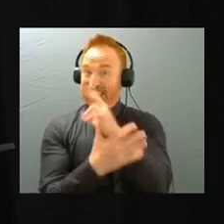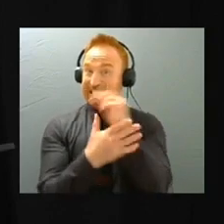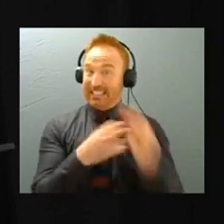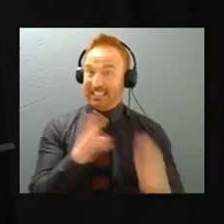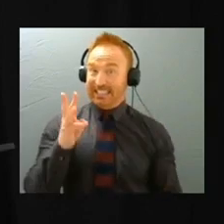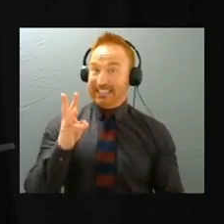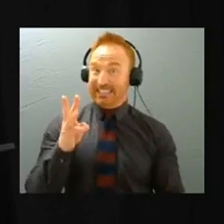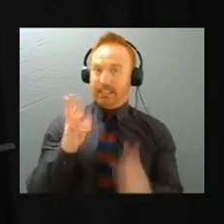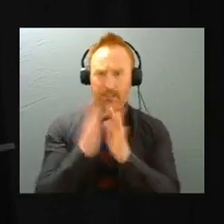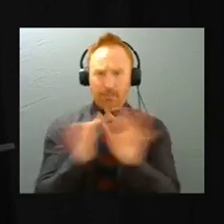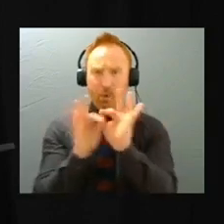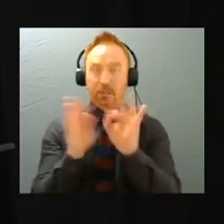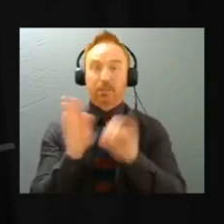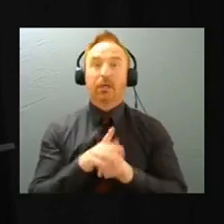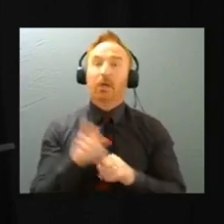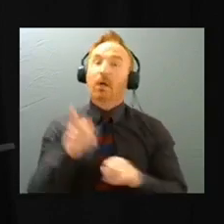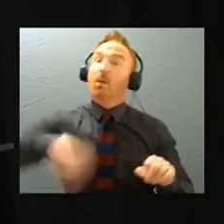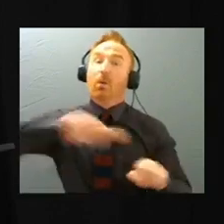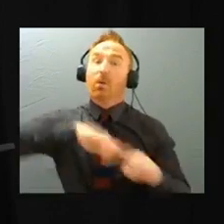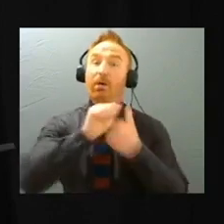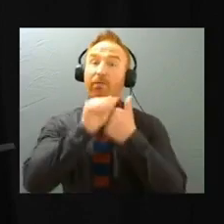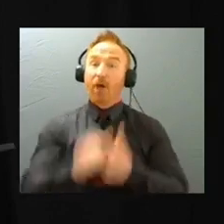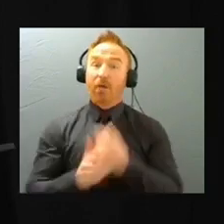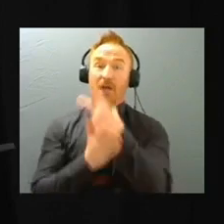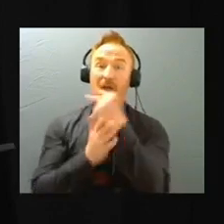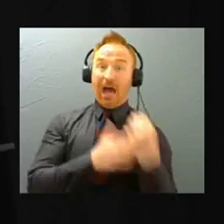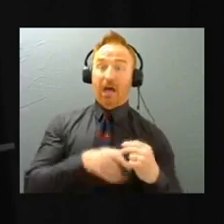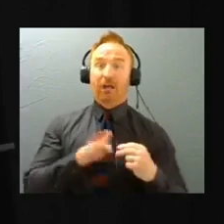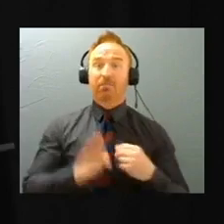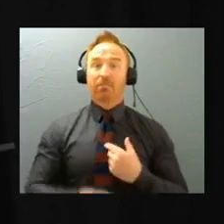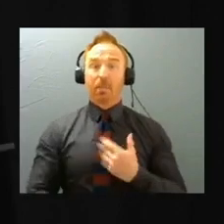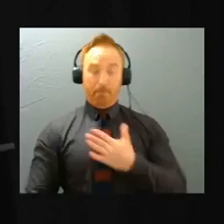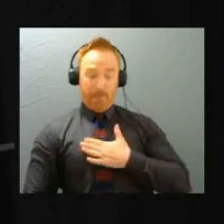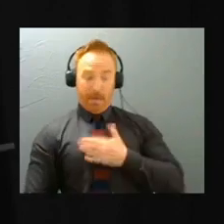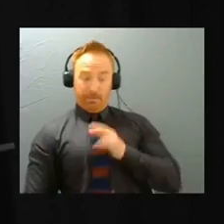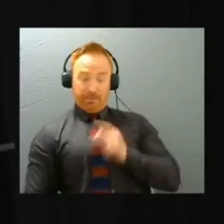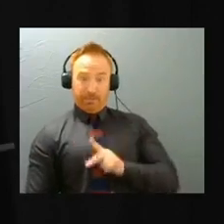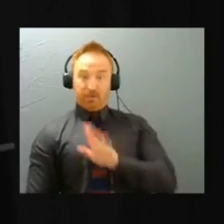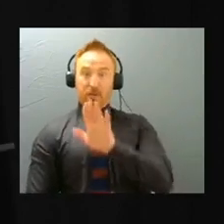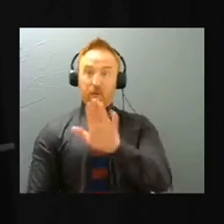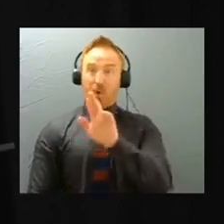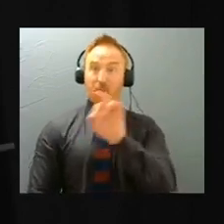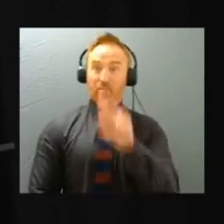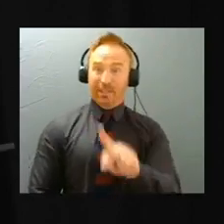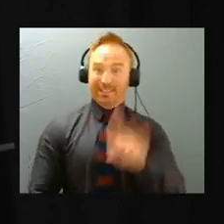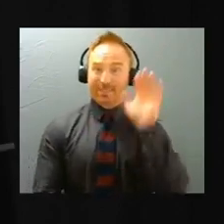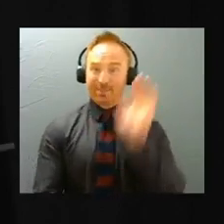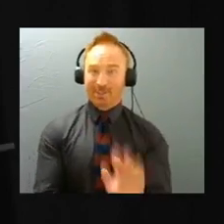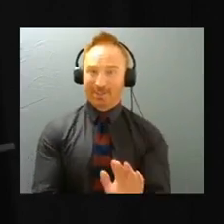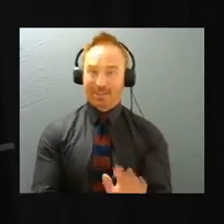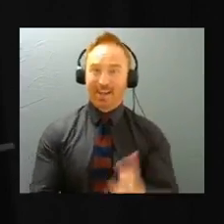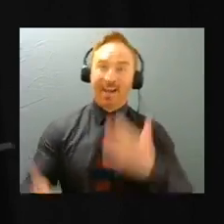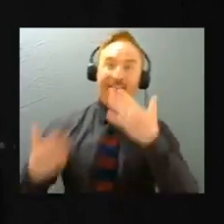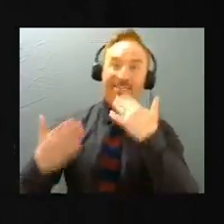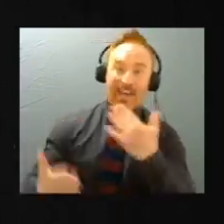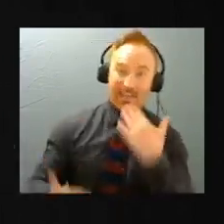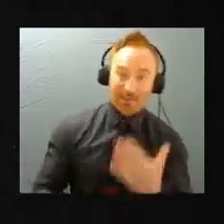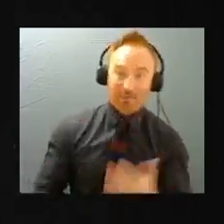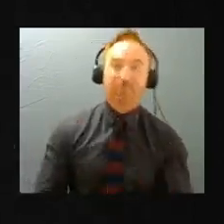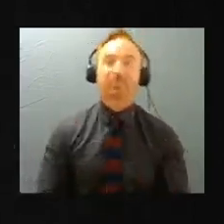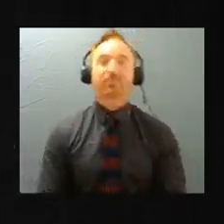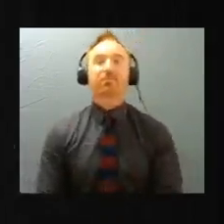follow these steps, we can greatly reduce our own risk and the risks to others. Thank you very much, Dr. Hanley.